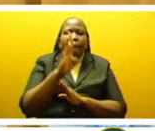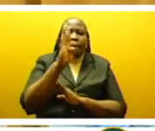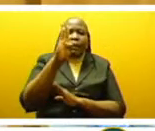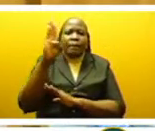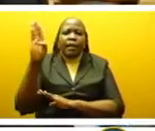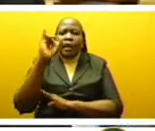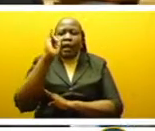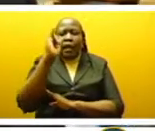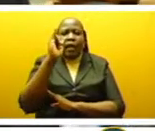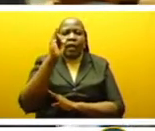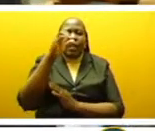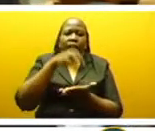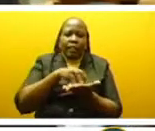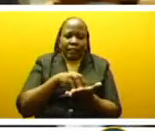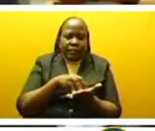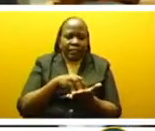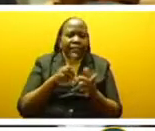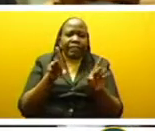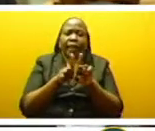And there was differing opinion,